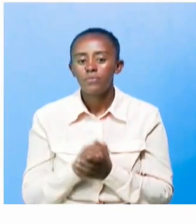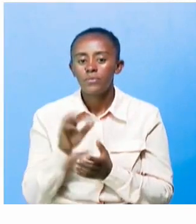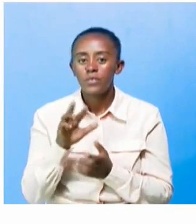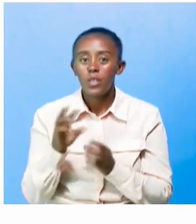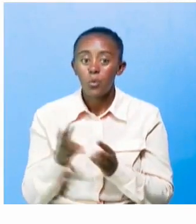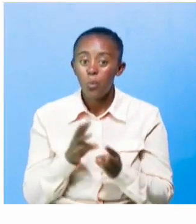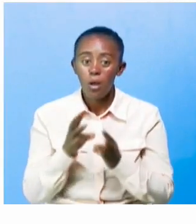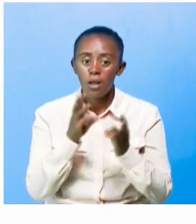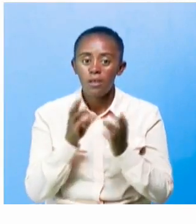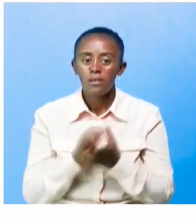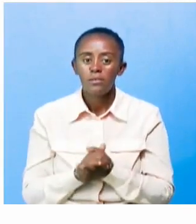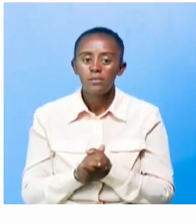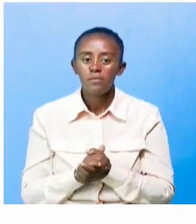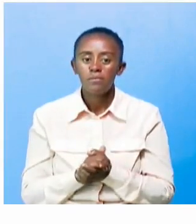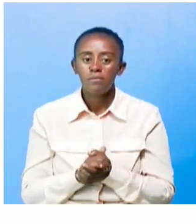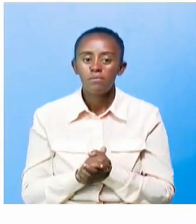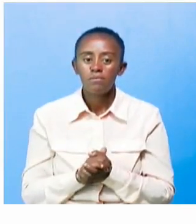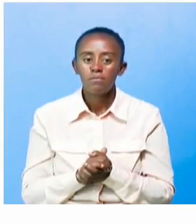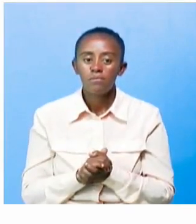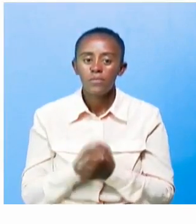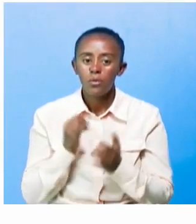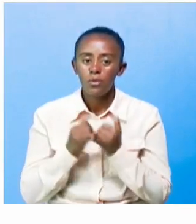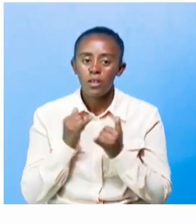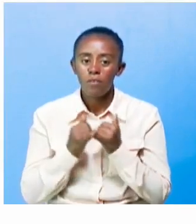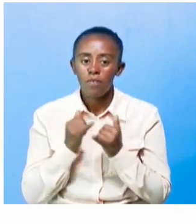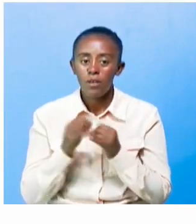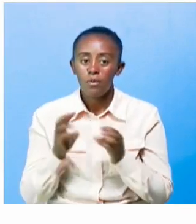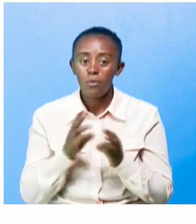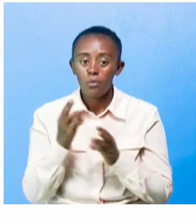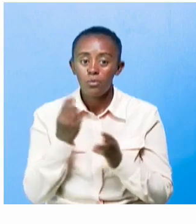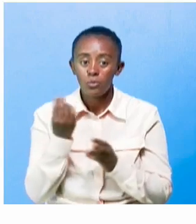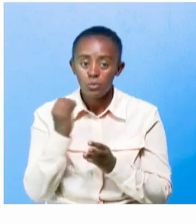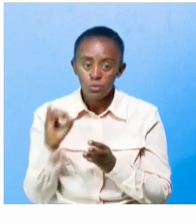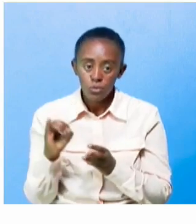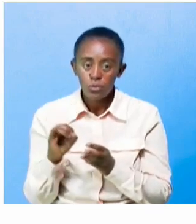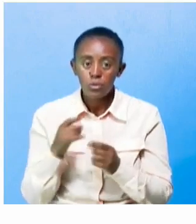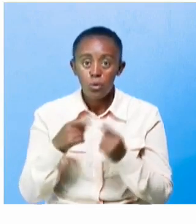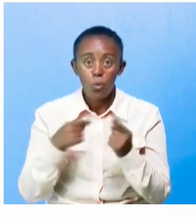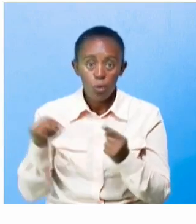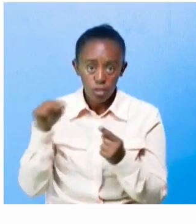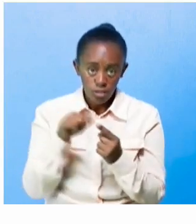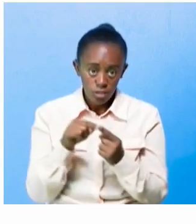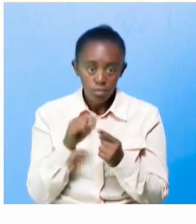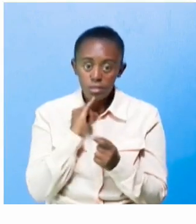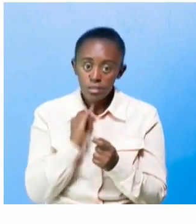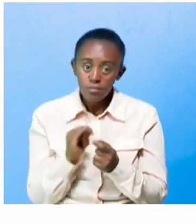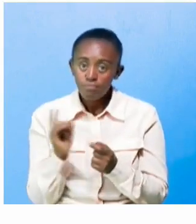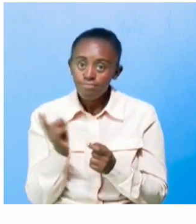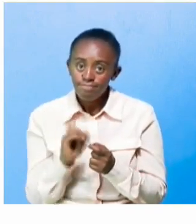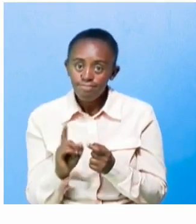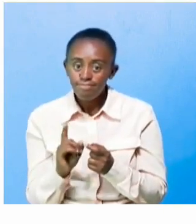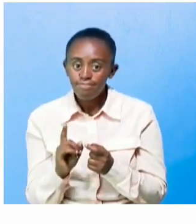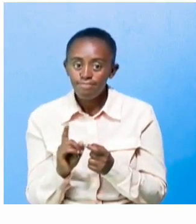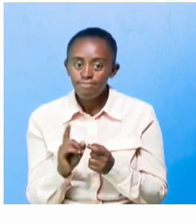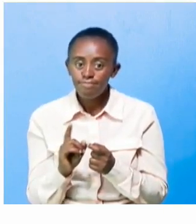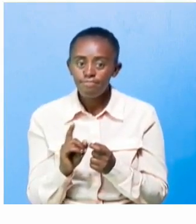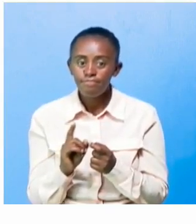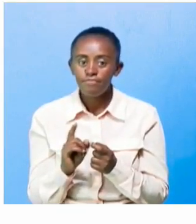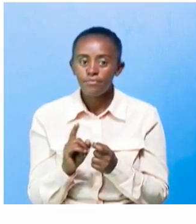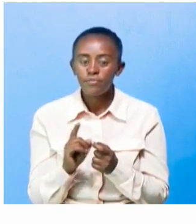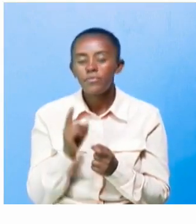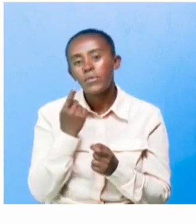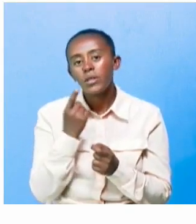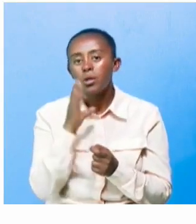way, or the final way of using going to, is by